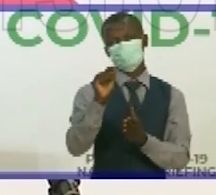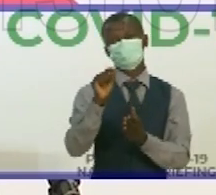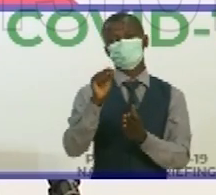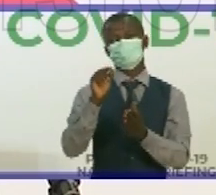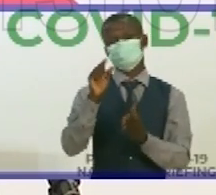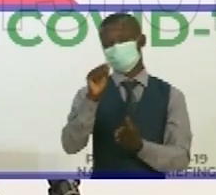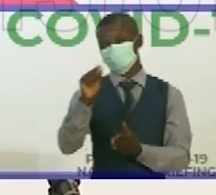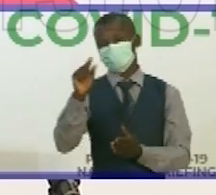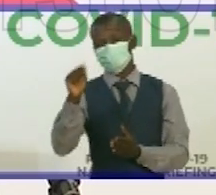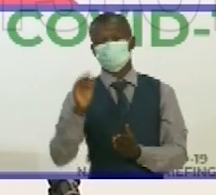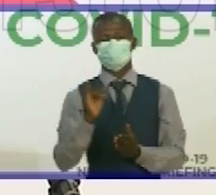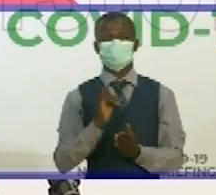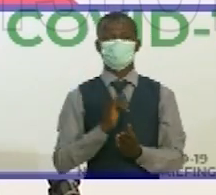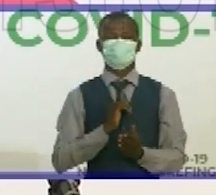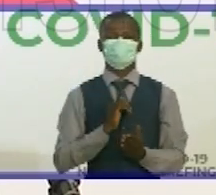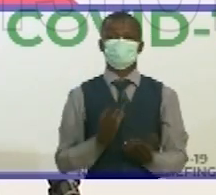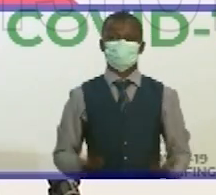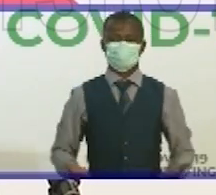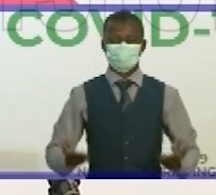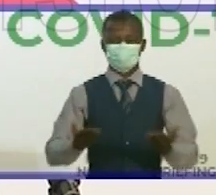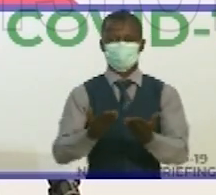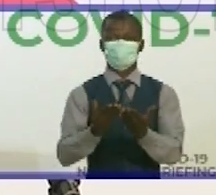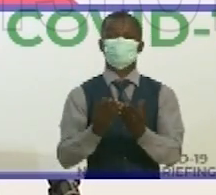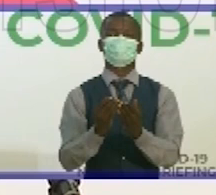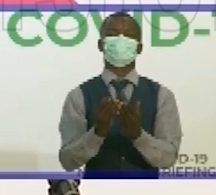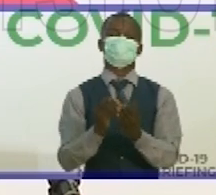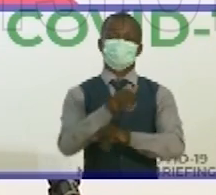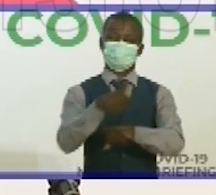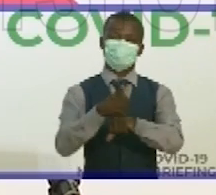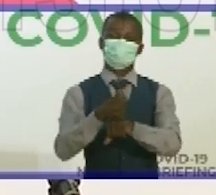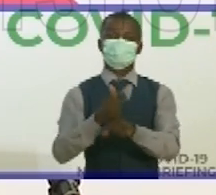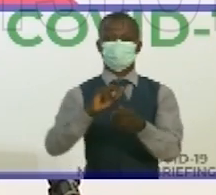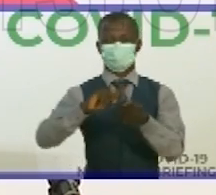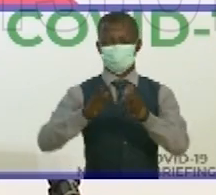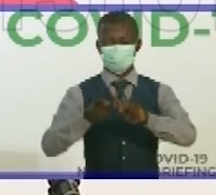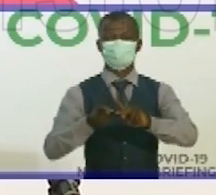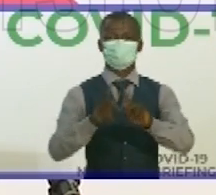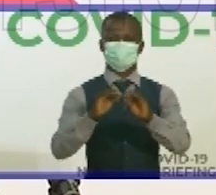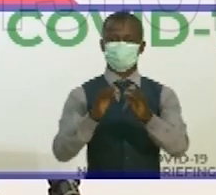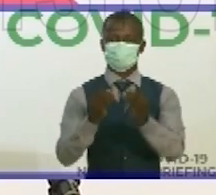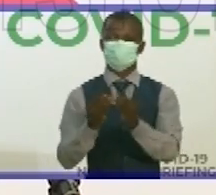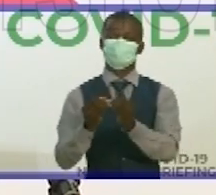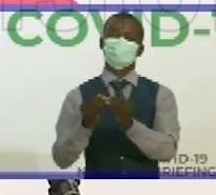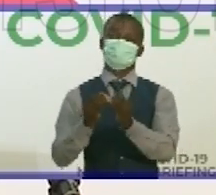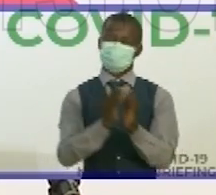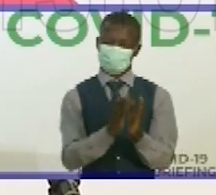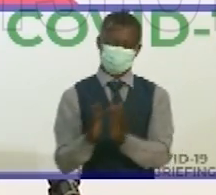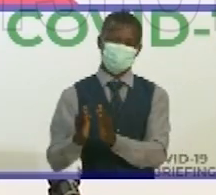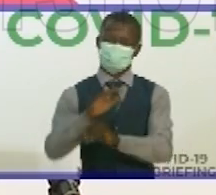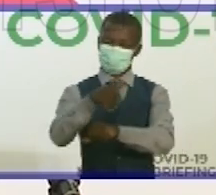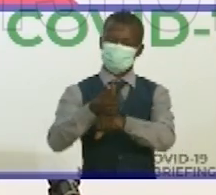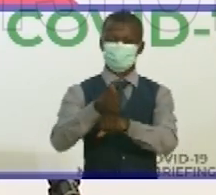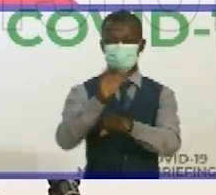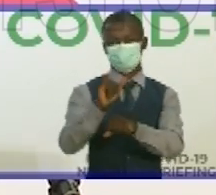July 20, 2020, I inaugurated the Body of Experts for Health Sector Research and Development Intervention Scheme, established by the Central Bank